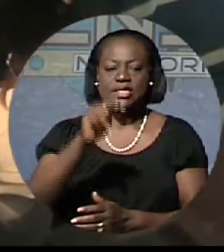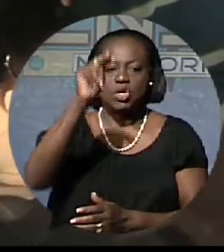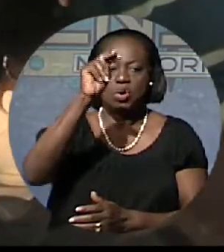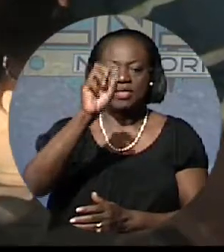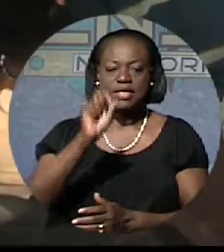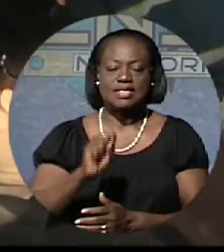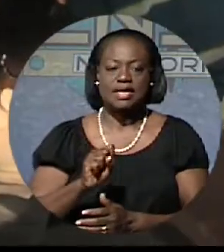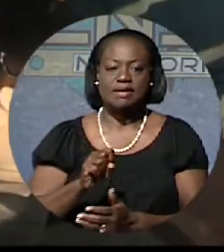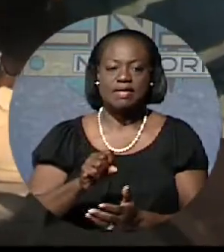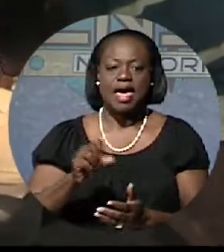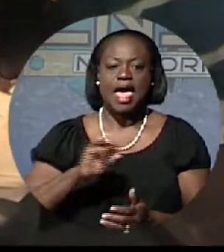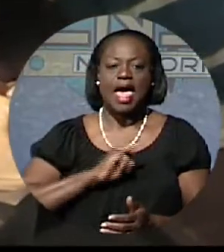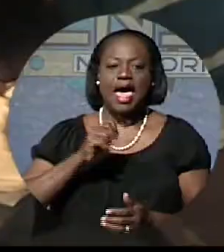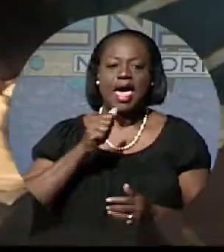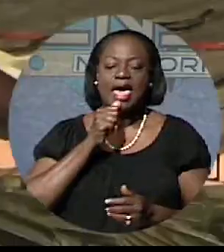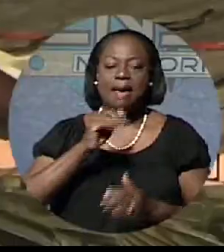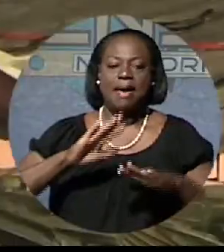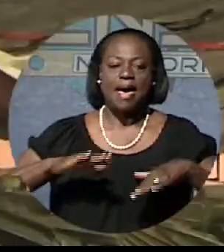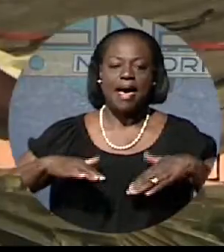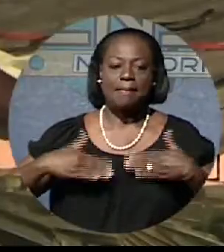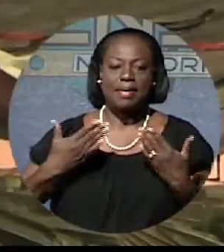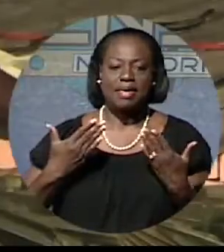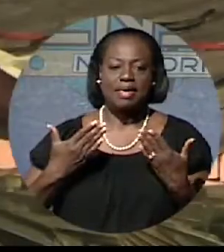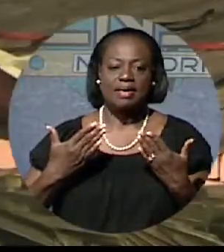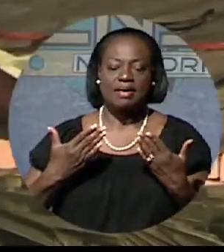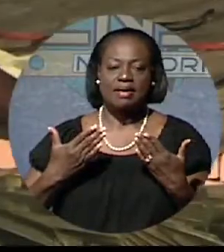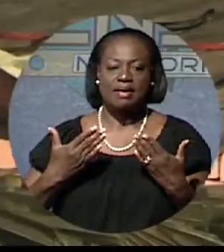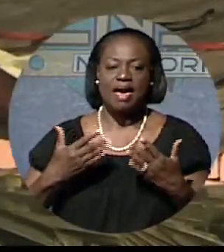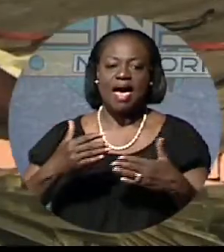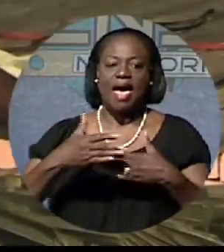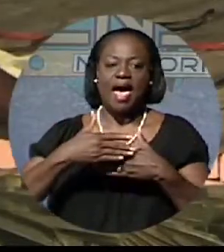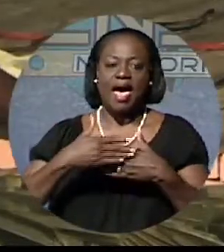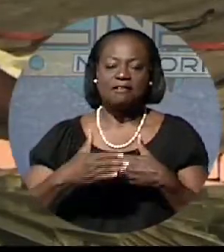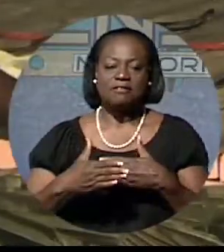I'm very happy and delighted. After